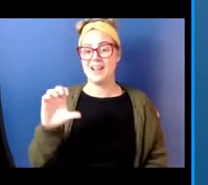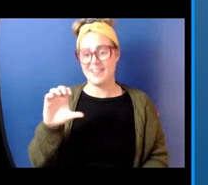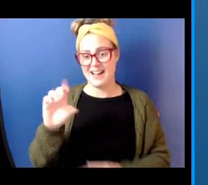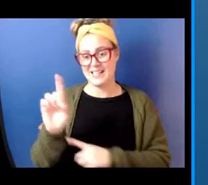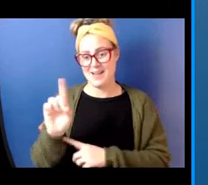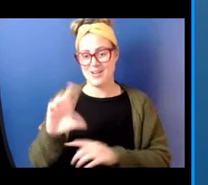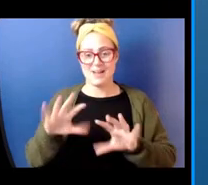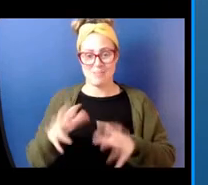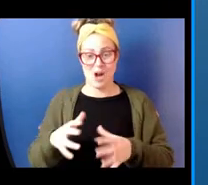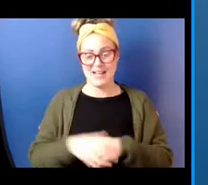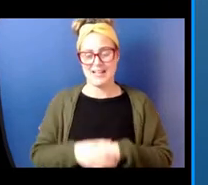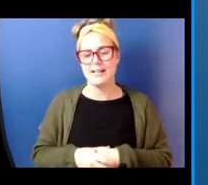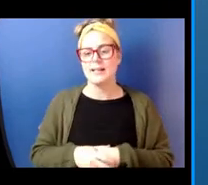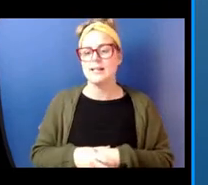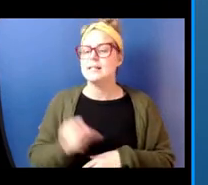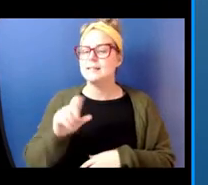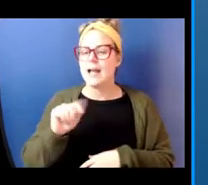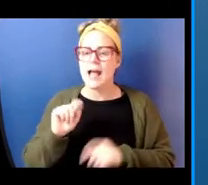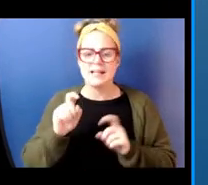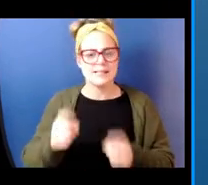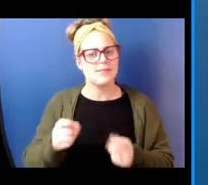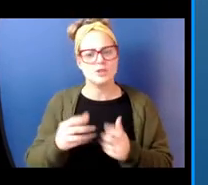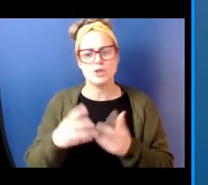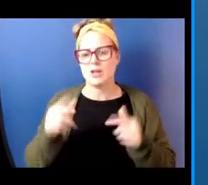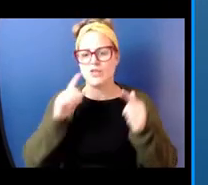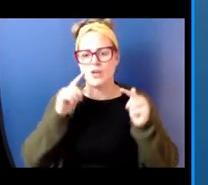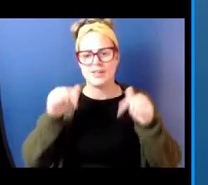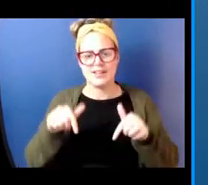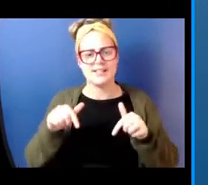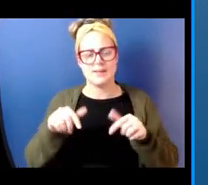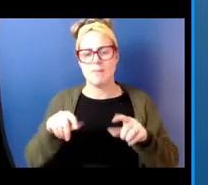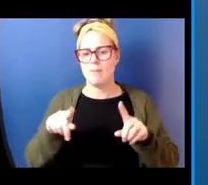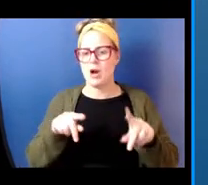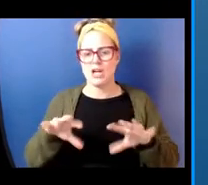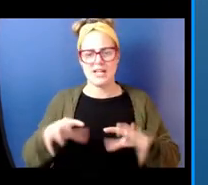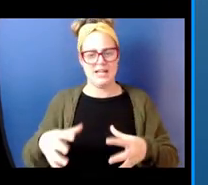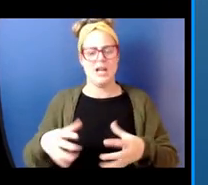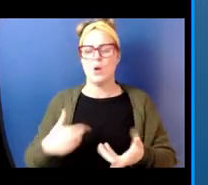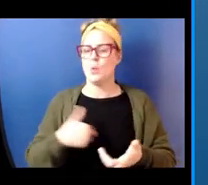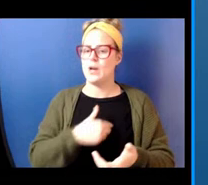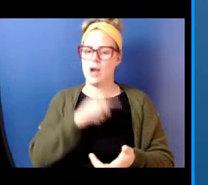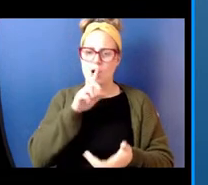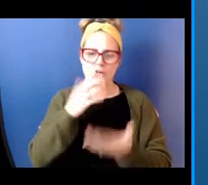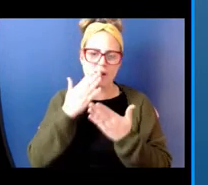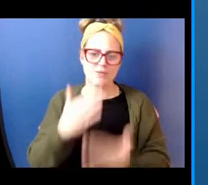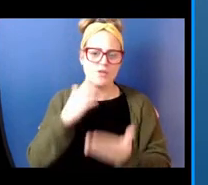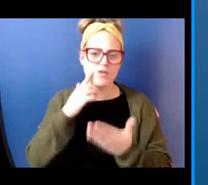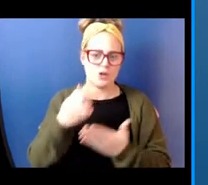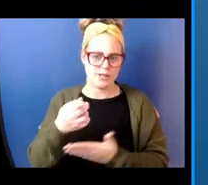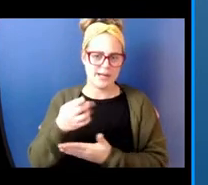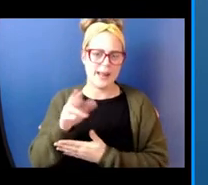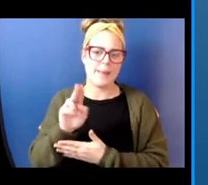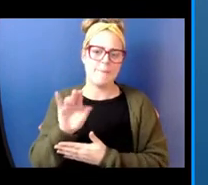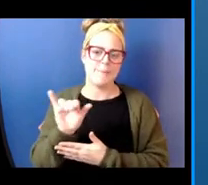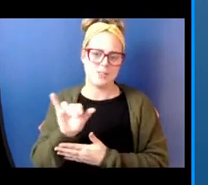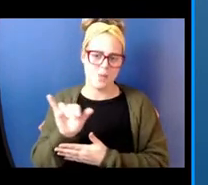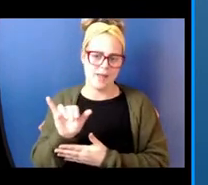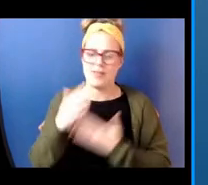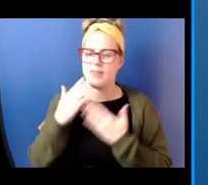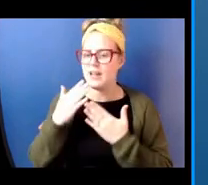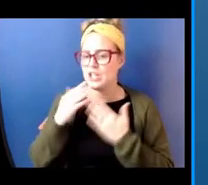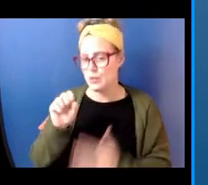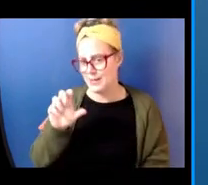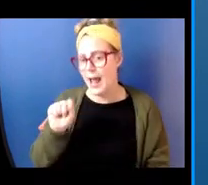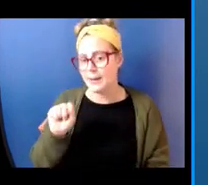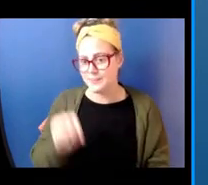Scott has given so much to this party and we are so grateful and thankful for him as well so thank you Scott uh and